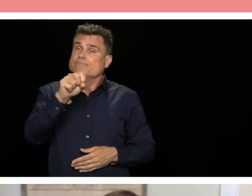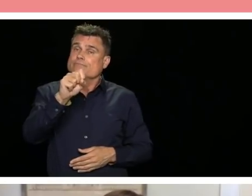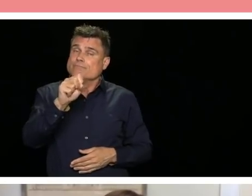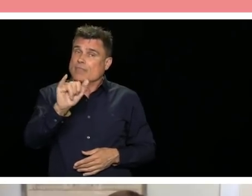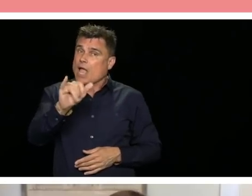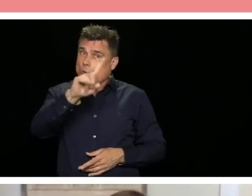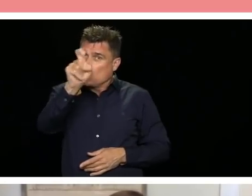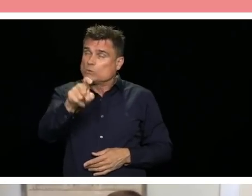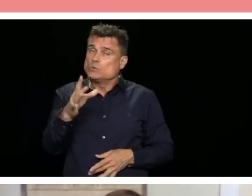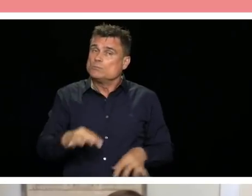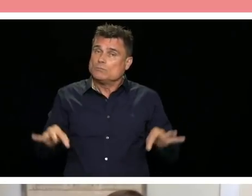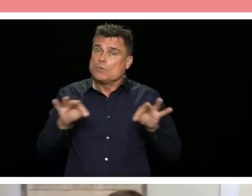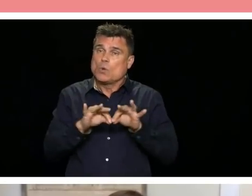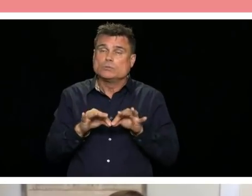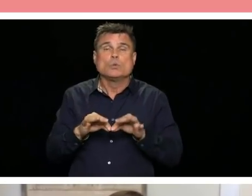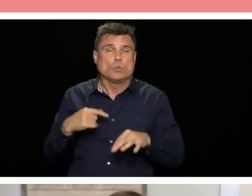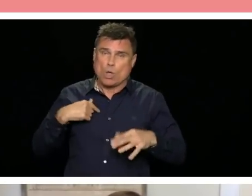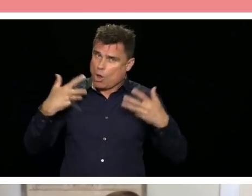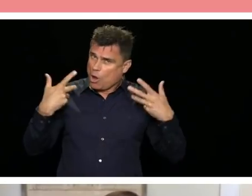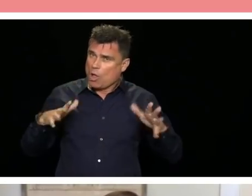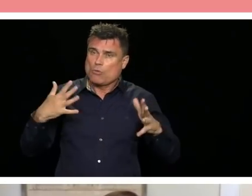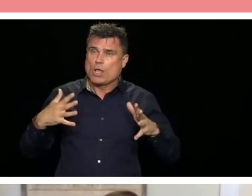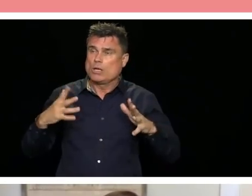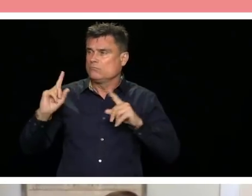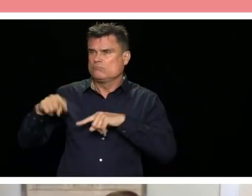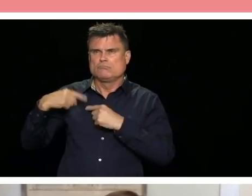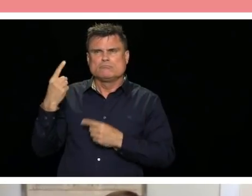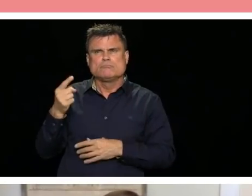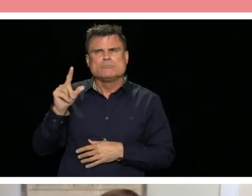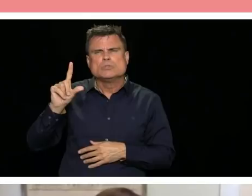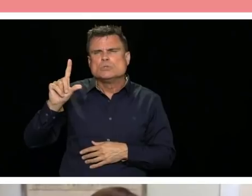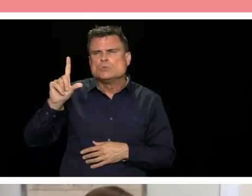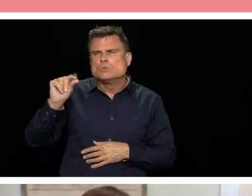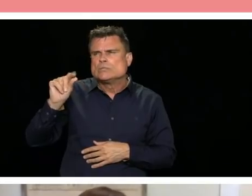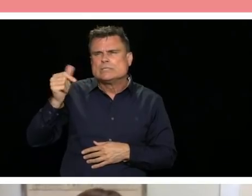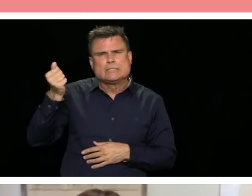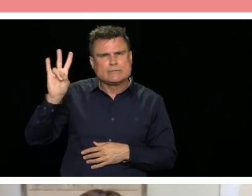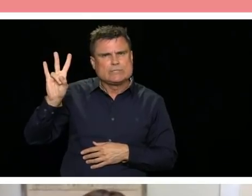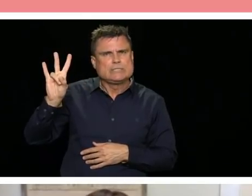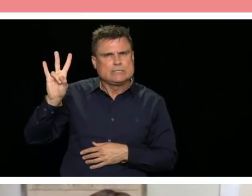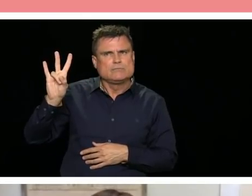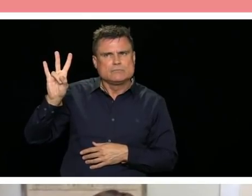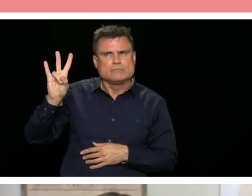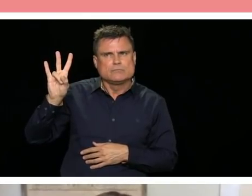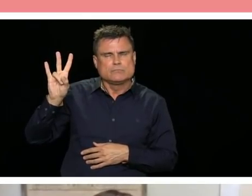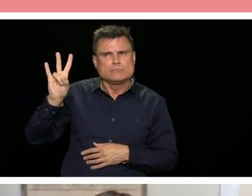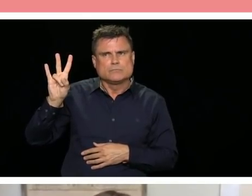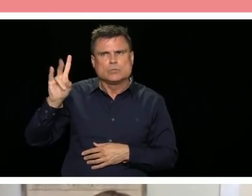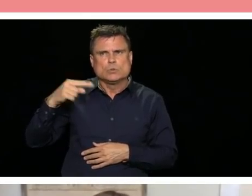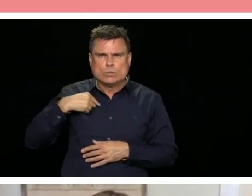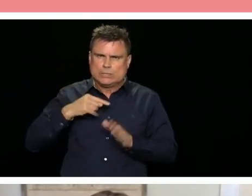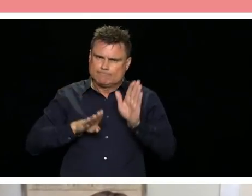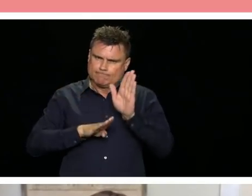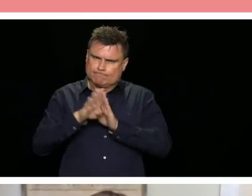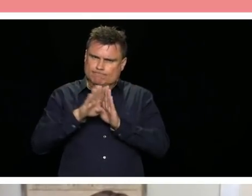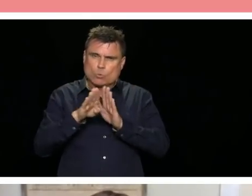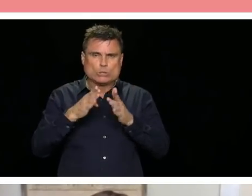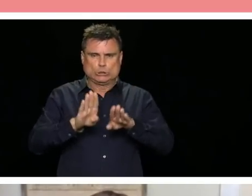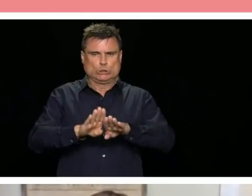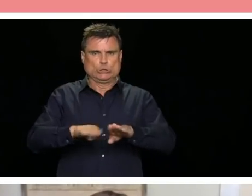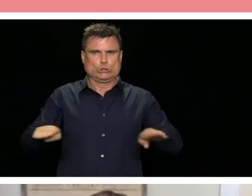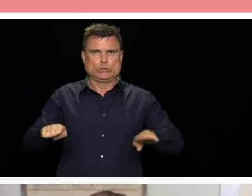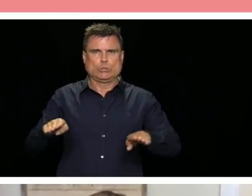in 2017 and then put together the Childcare BC plan in 2018. And I think this pandemic really highlighted the